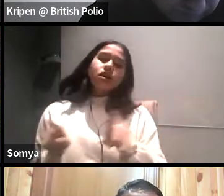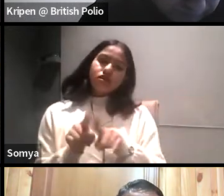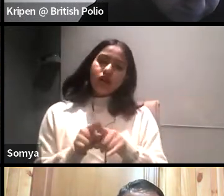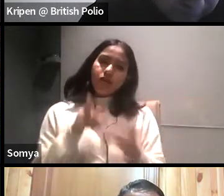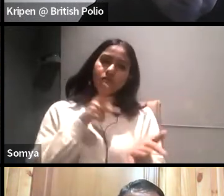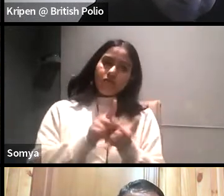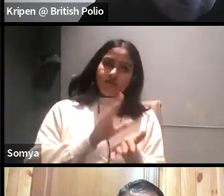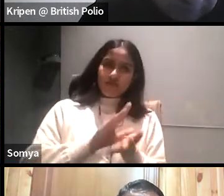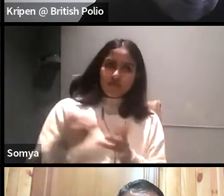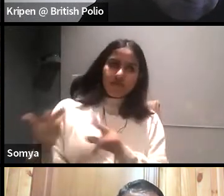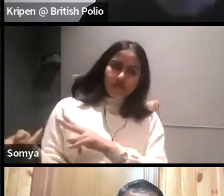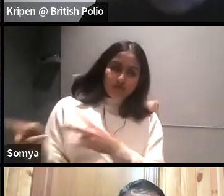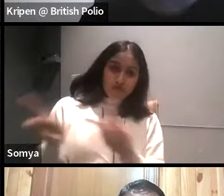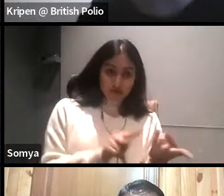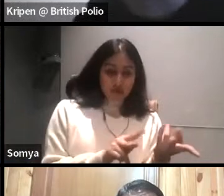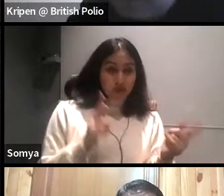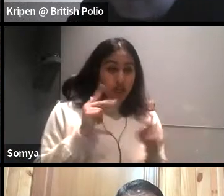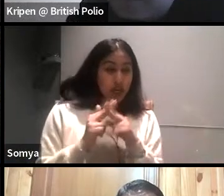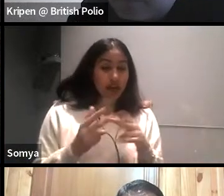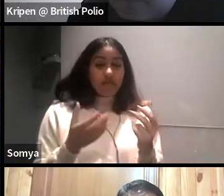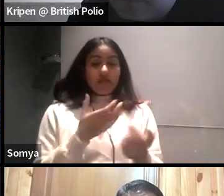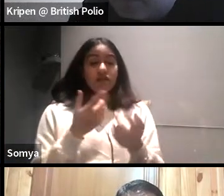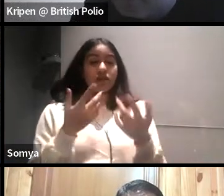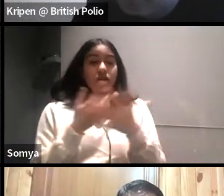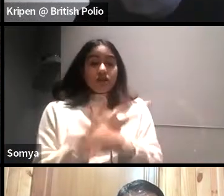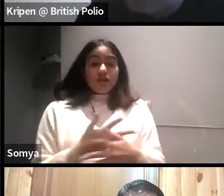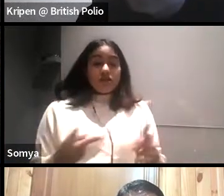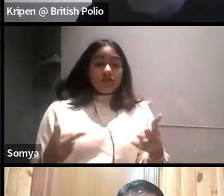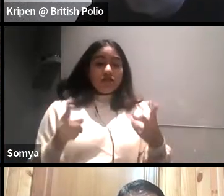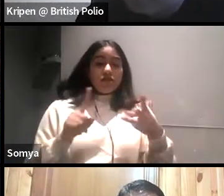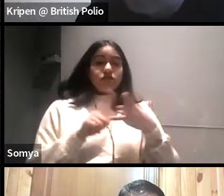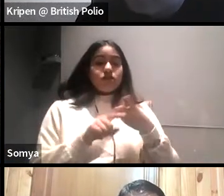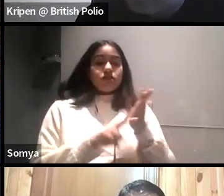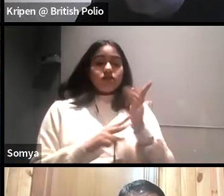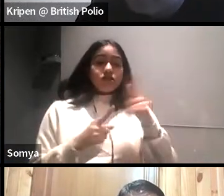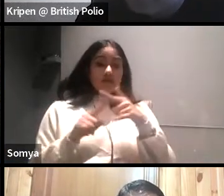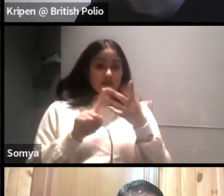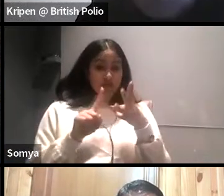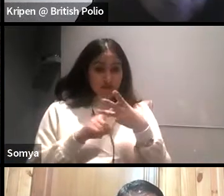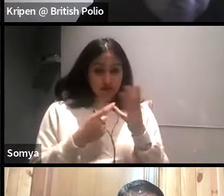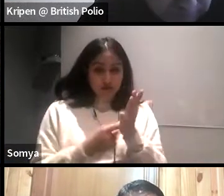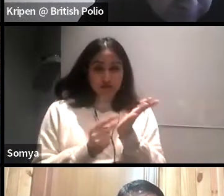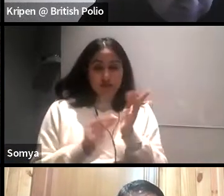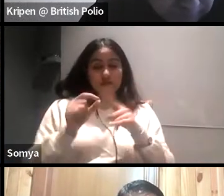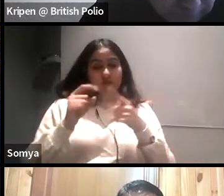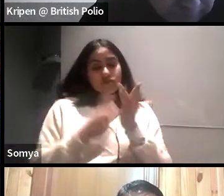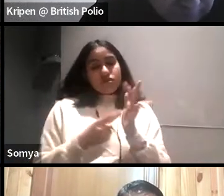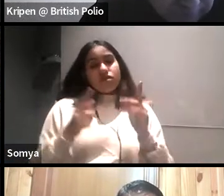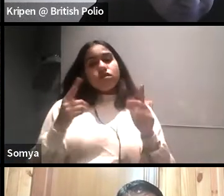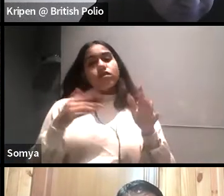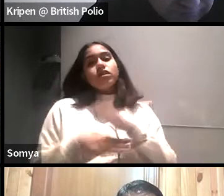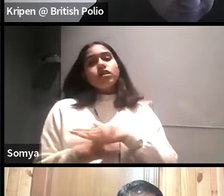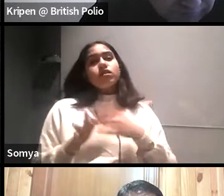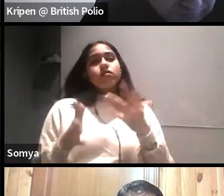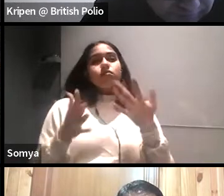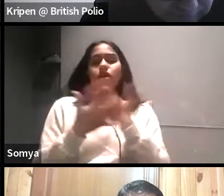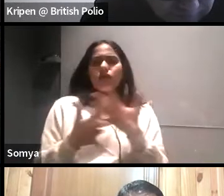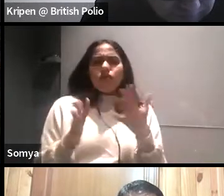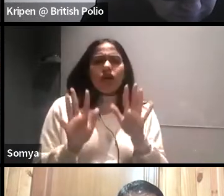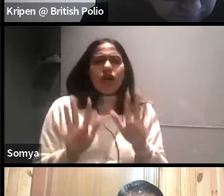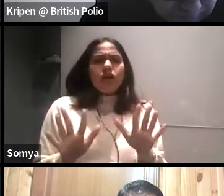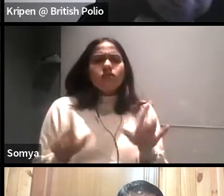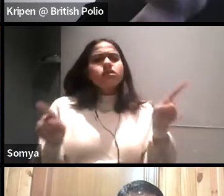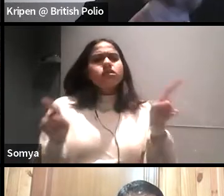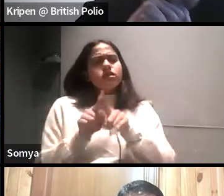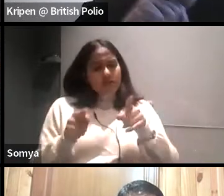hometowns and take up the entrepreneurial models or start some small enterprises or whatever it is. So